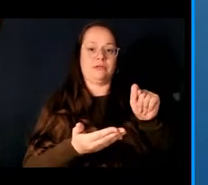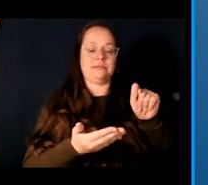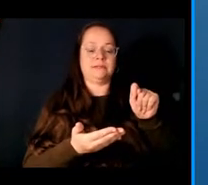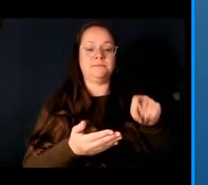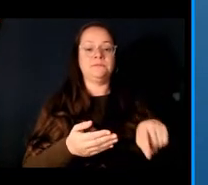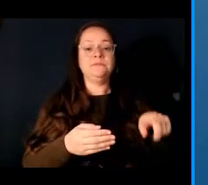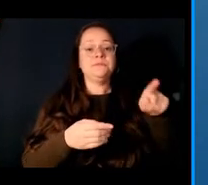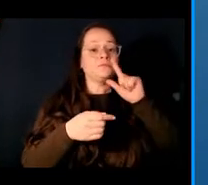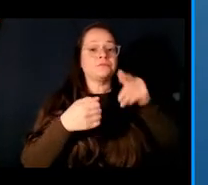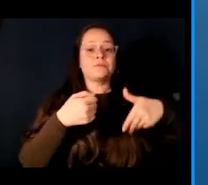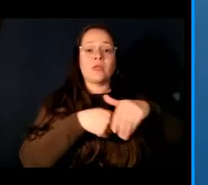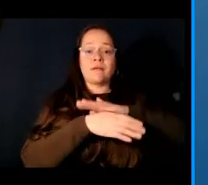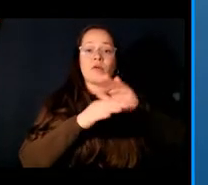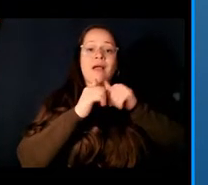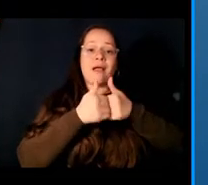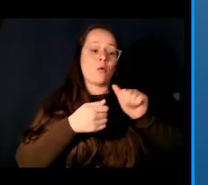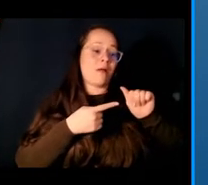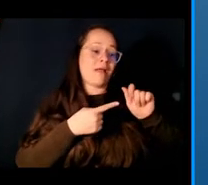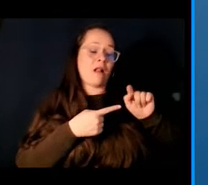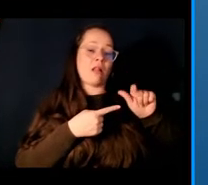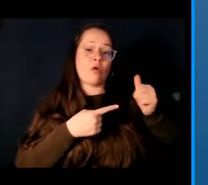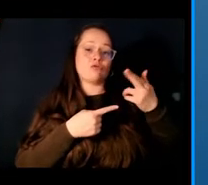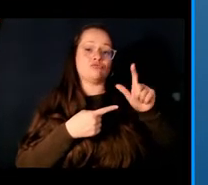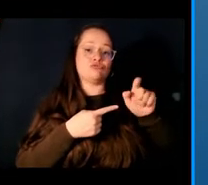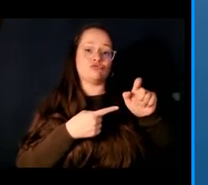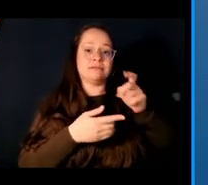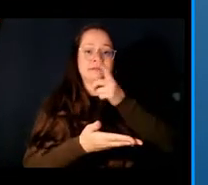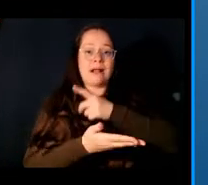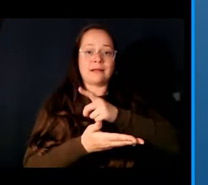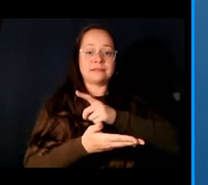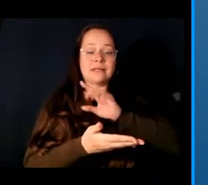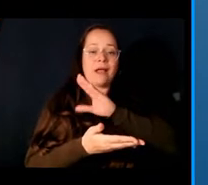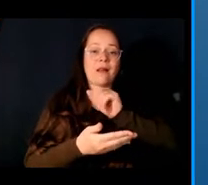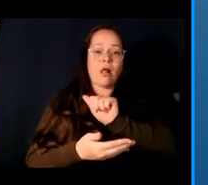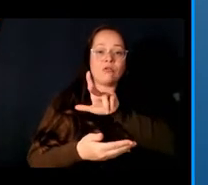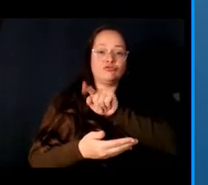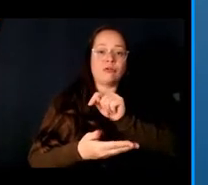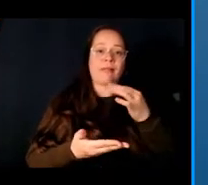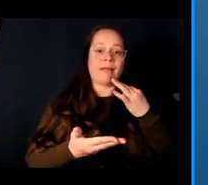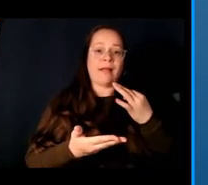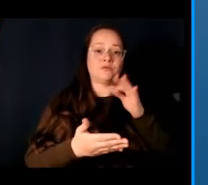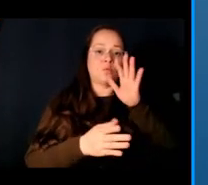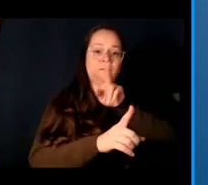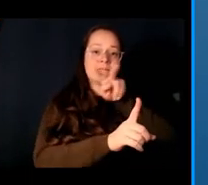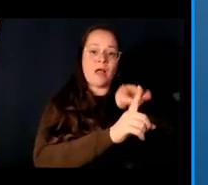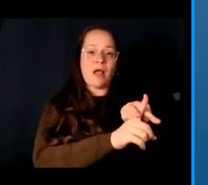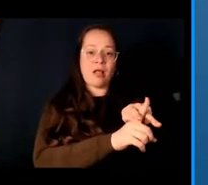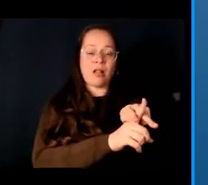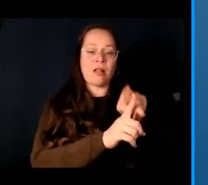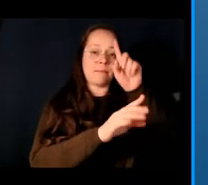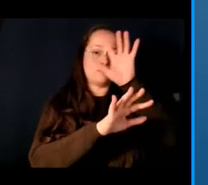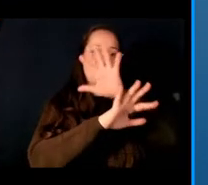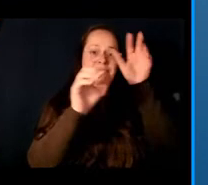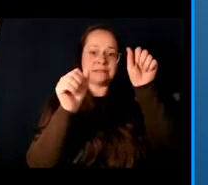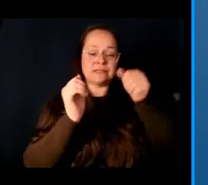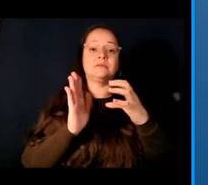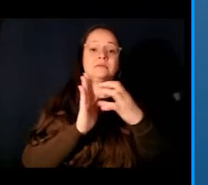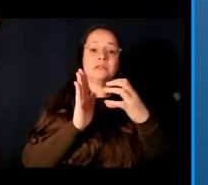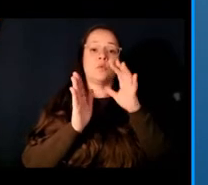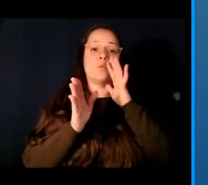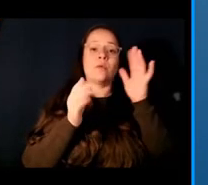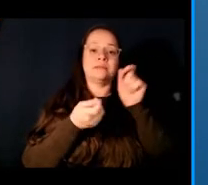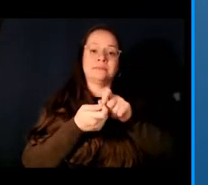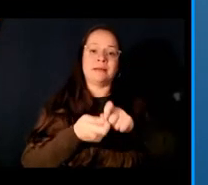it covers how the at-large delegates and Alternate candidates file the presidential candidate review process